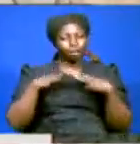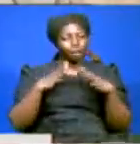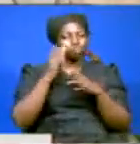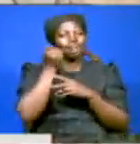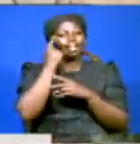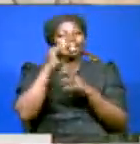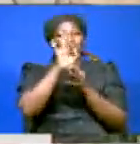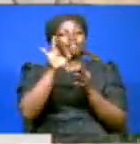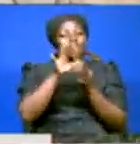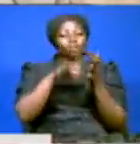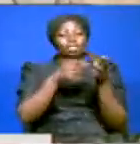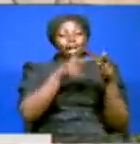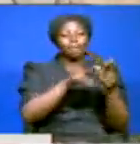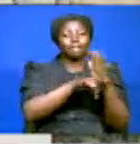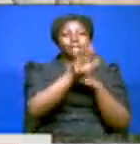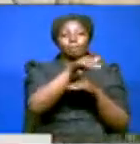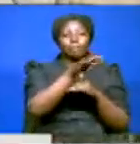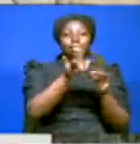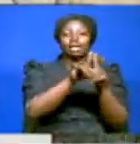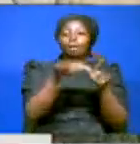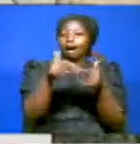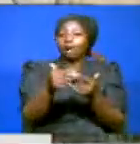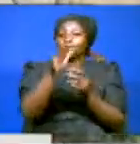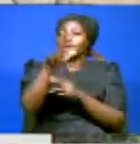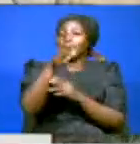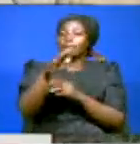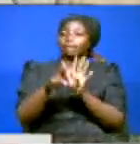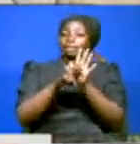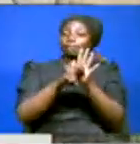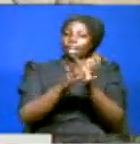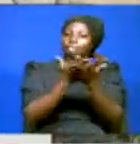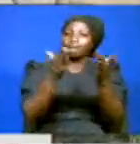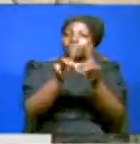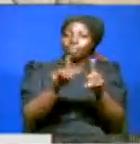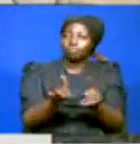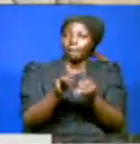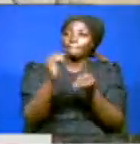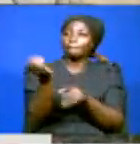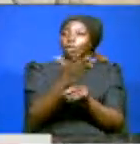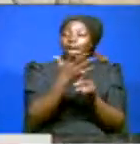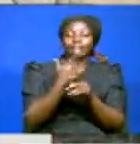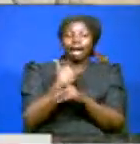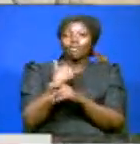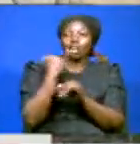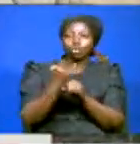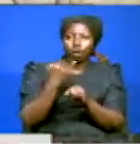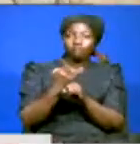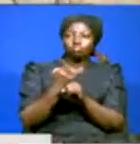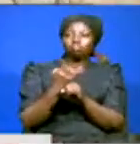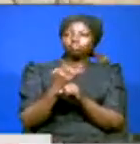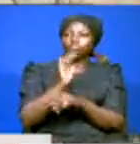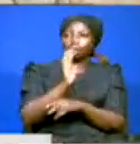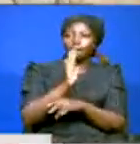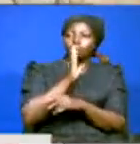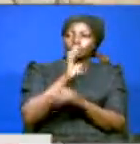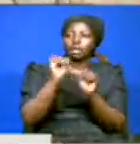how their parliamentarians are representing them, and therefore the broadcaster has a job on their hand to be able